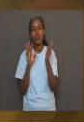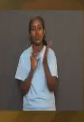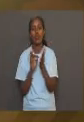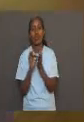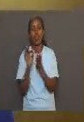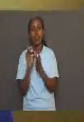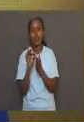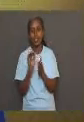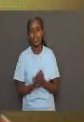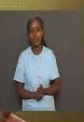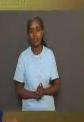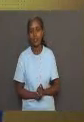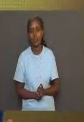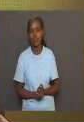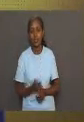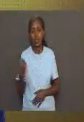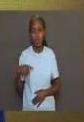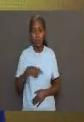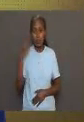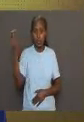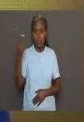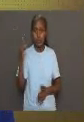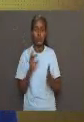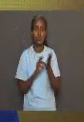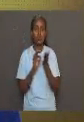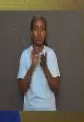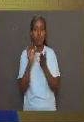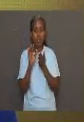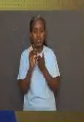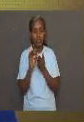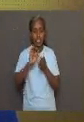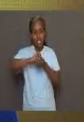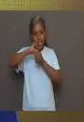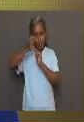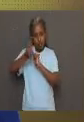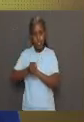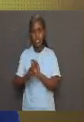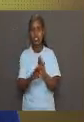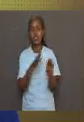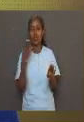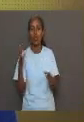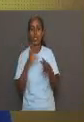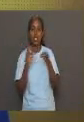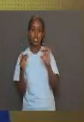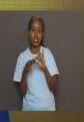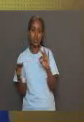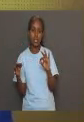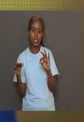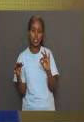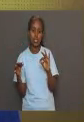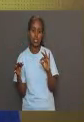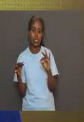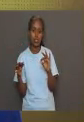quantifiers. We use quantifiers to change an open statement